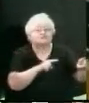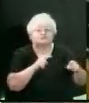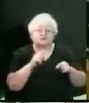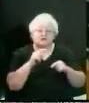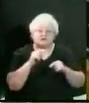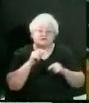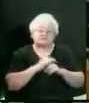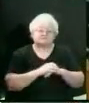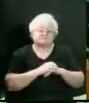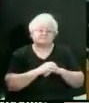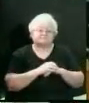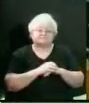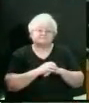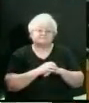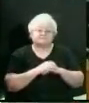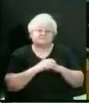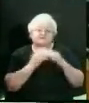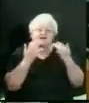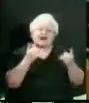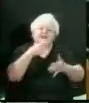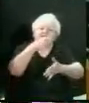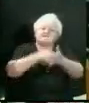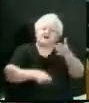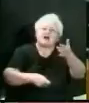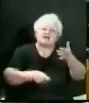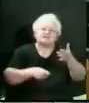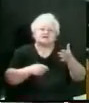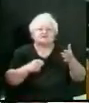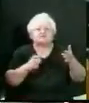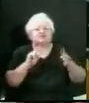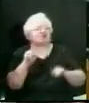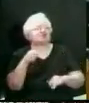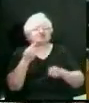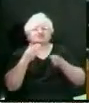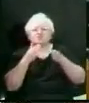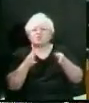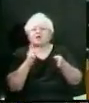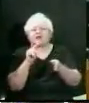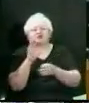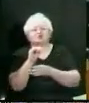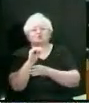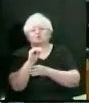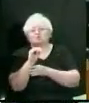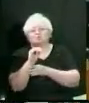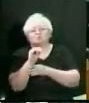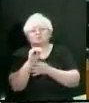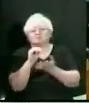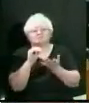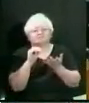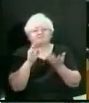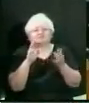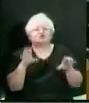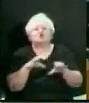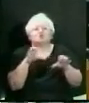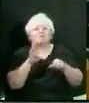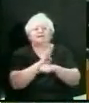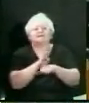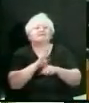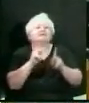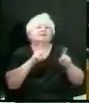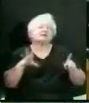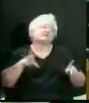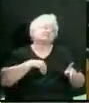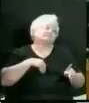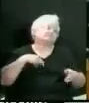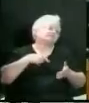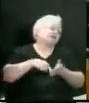these fines and all that we give, they're nothing but a way of, it's part of business, and you just accept them and you don't